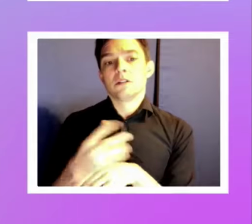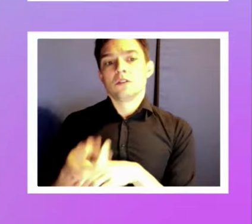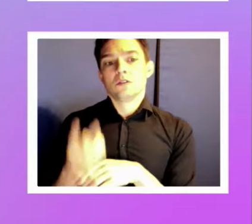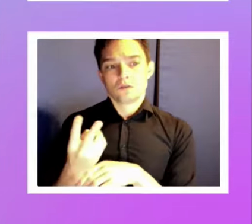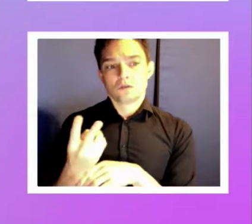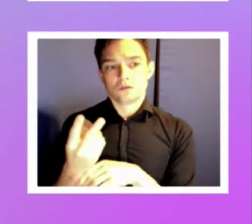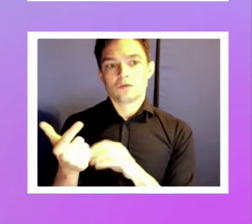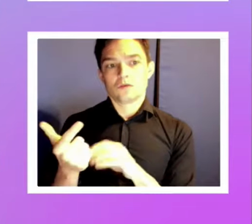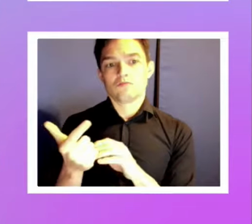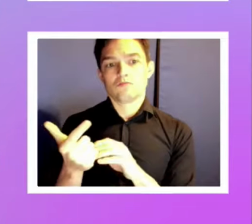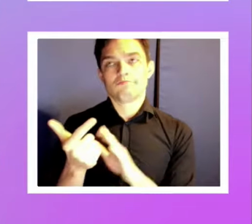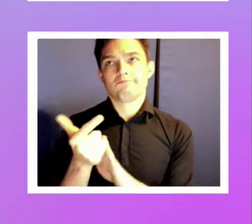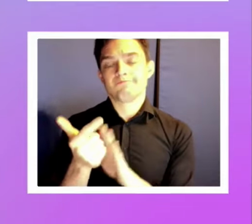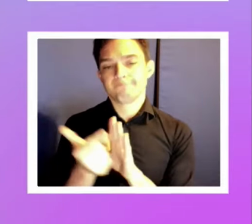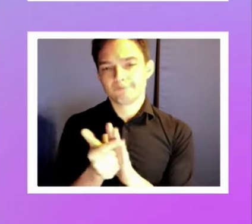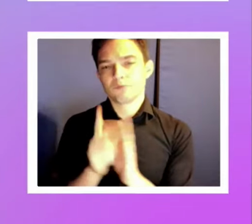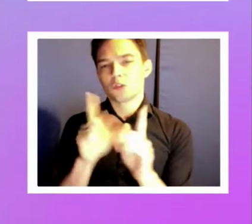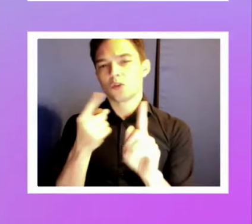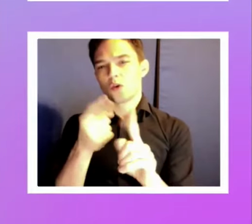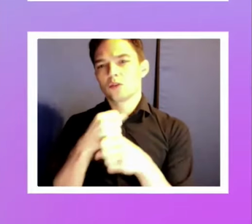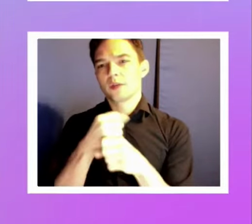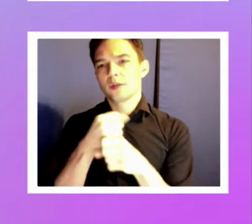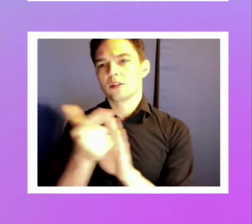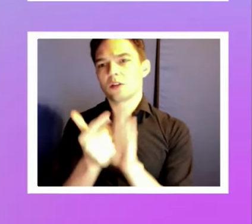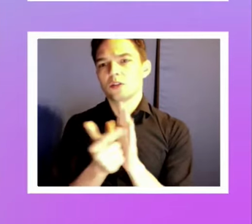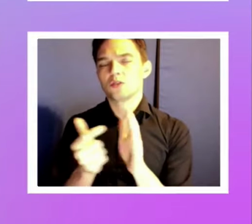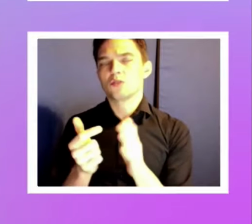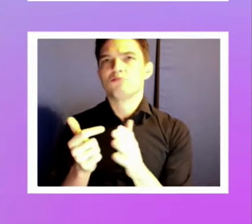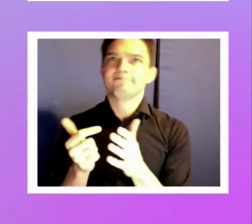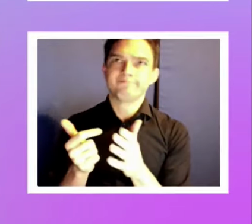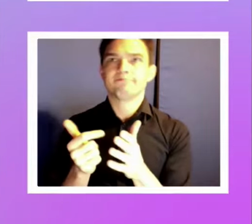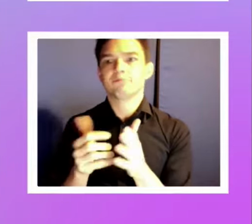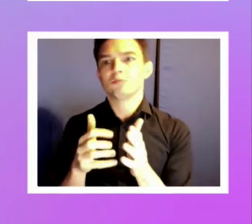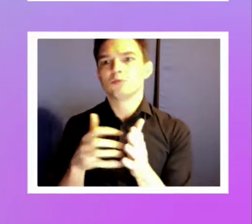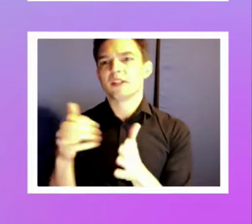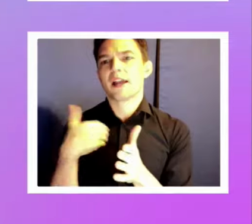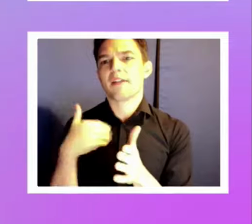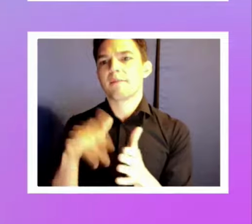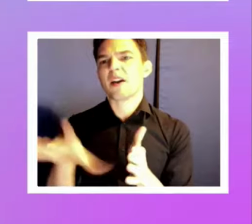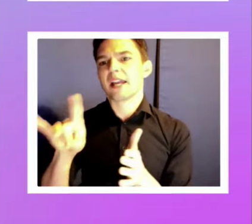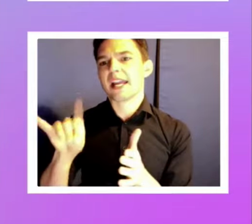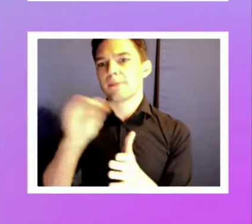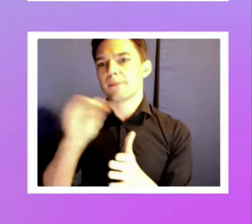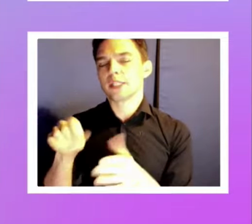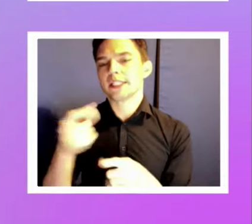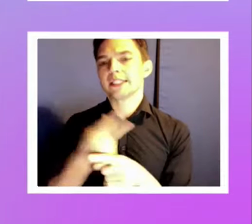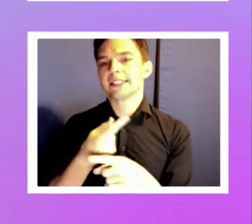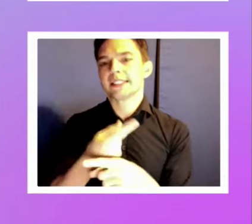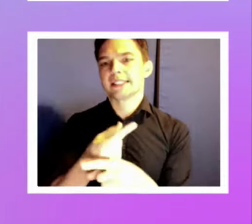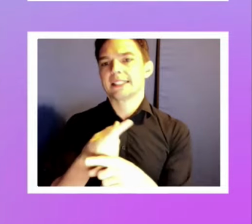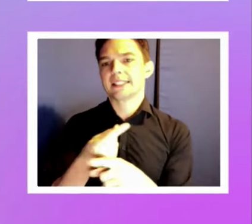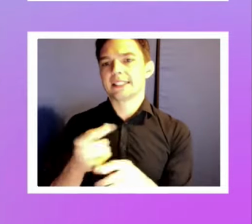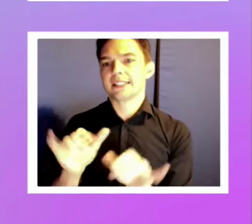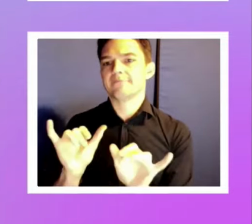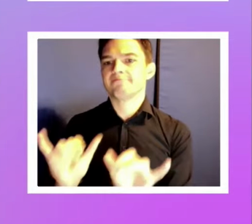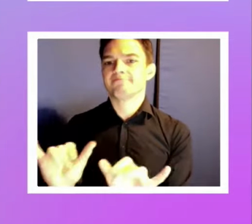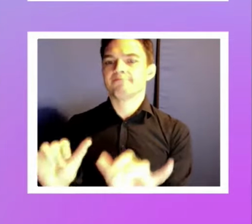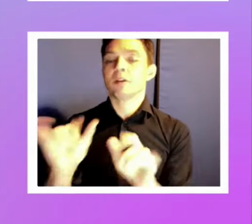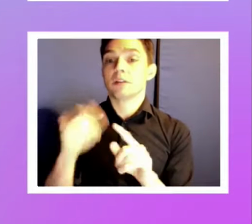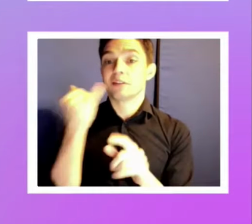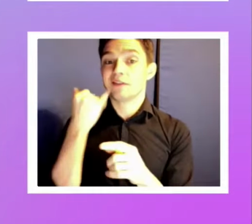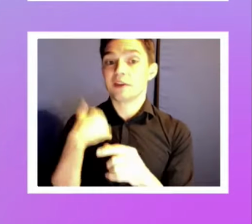goal of it was to roughly have an 80% consistency. So if you've got